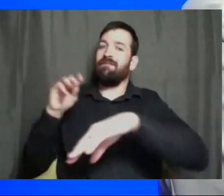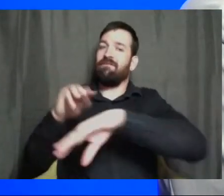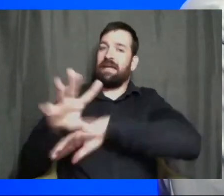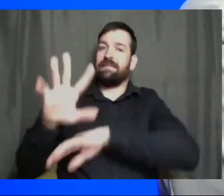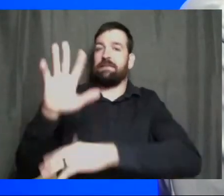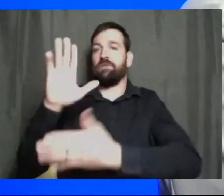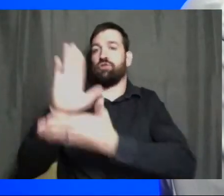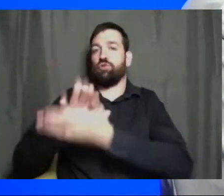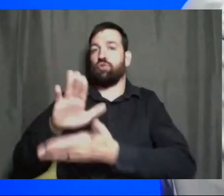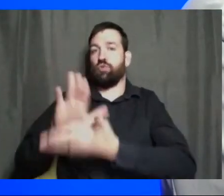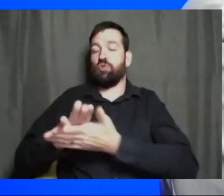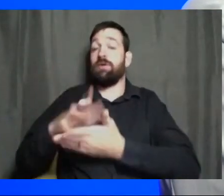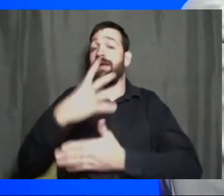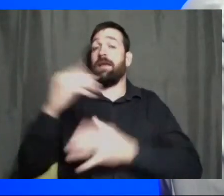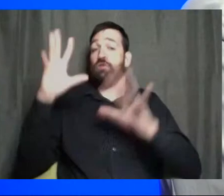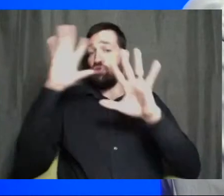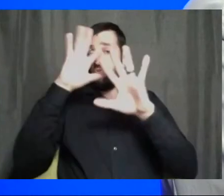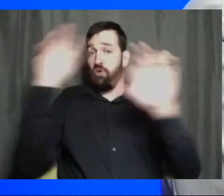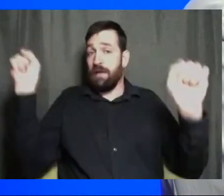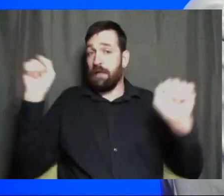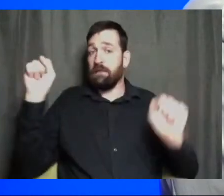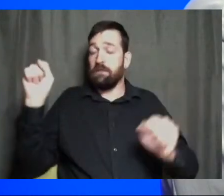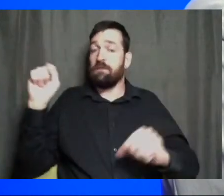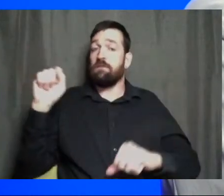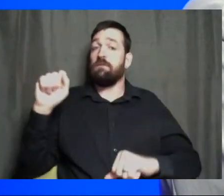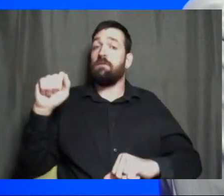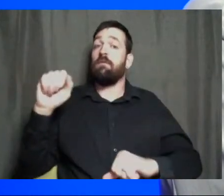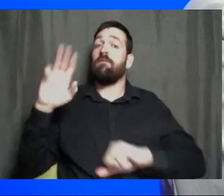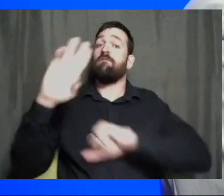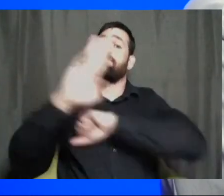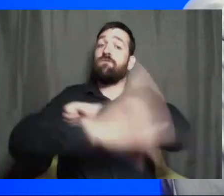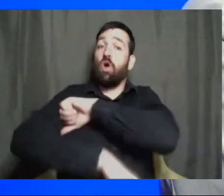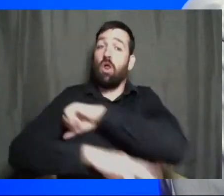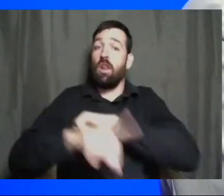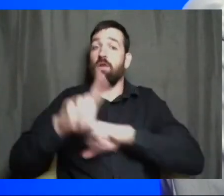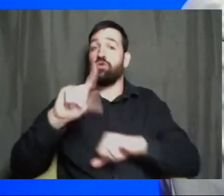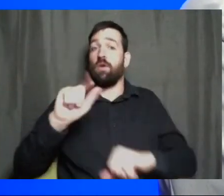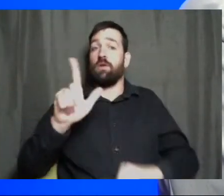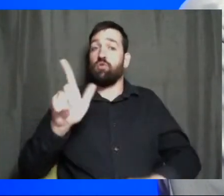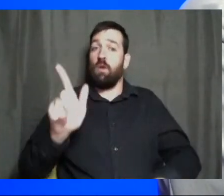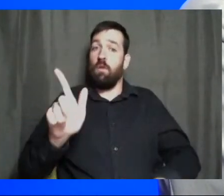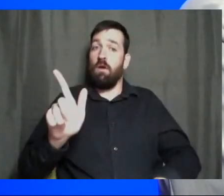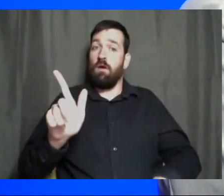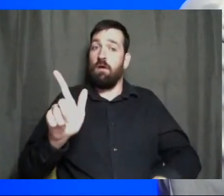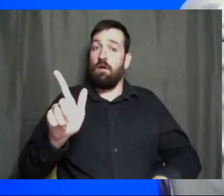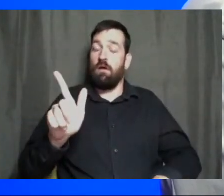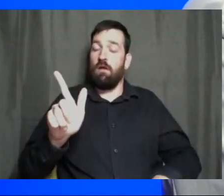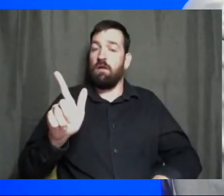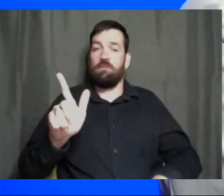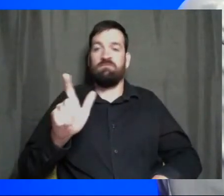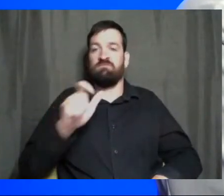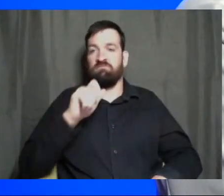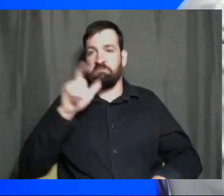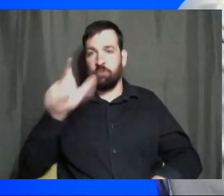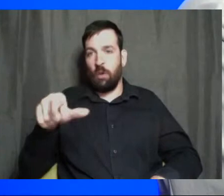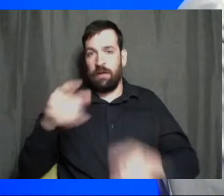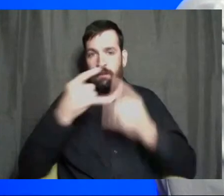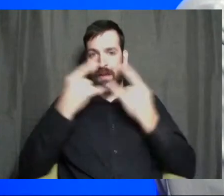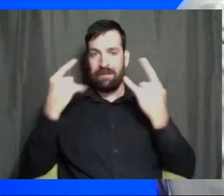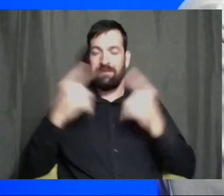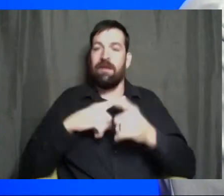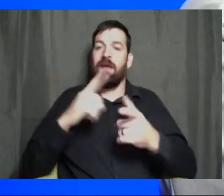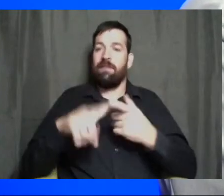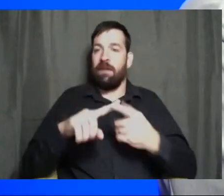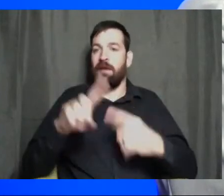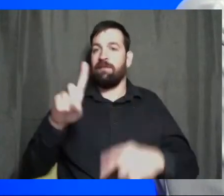and superintendents that fall of 21 we wouldn't have to wear masks. But then Delta came